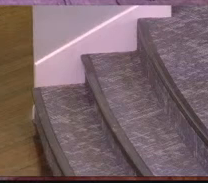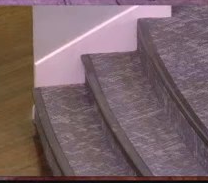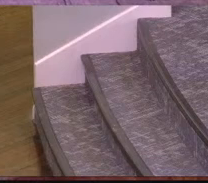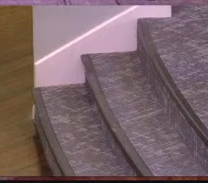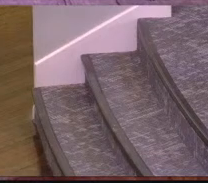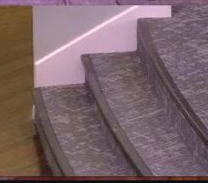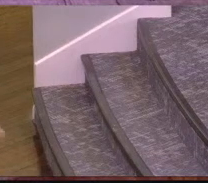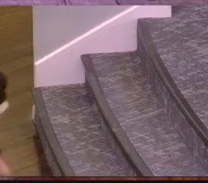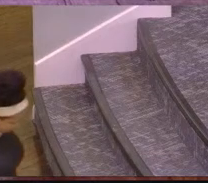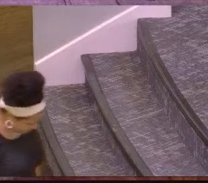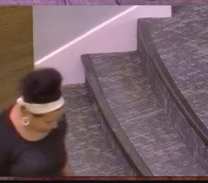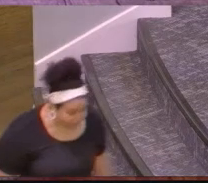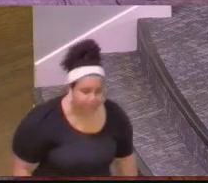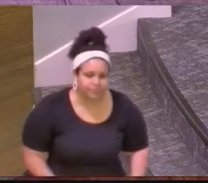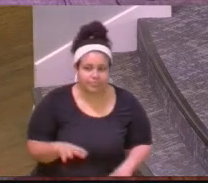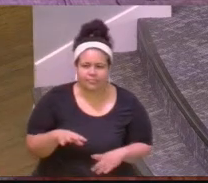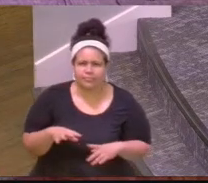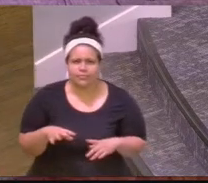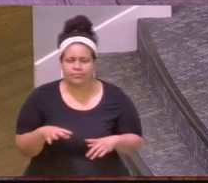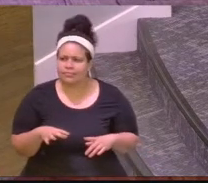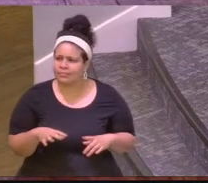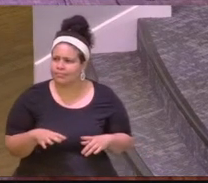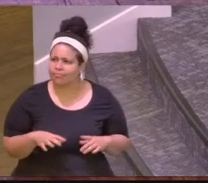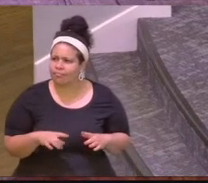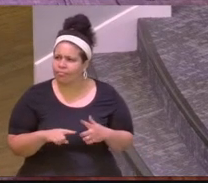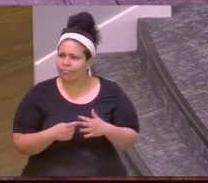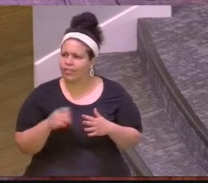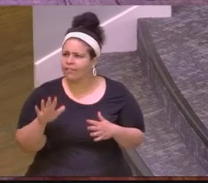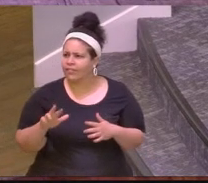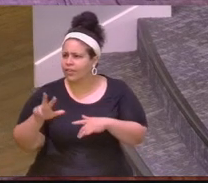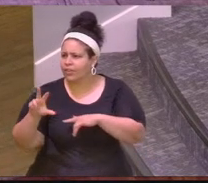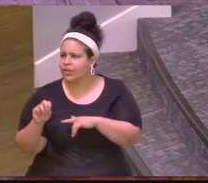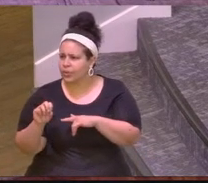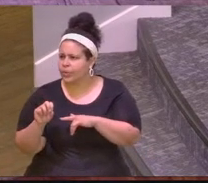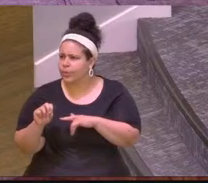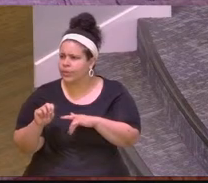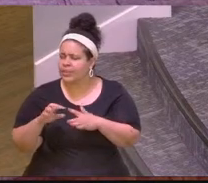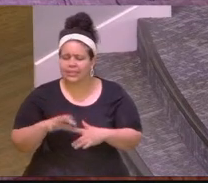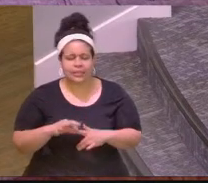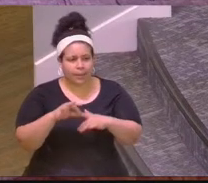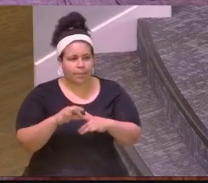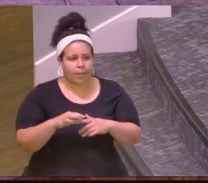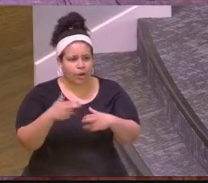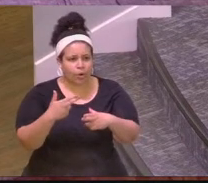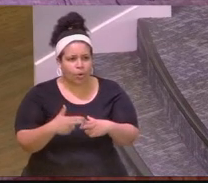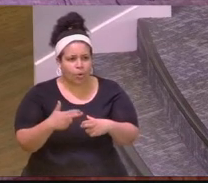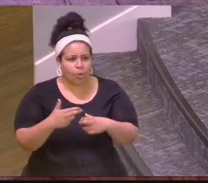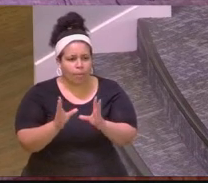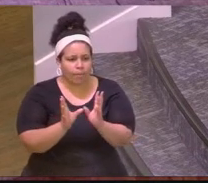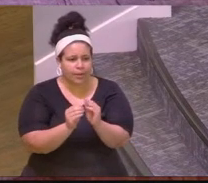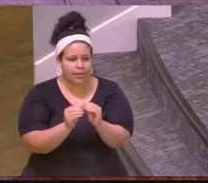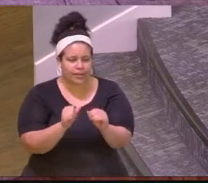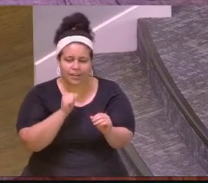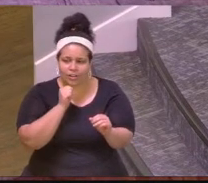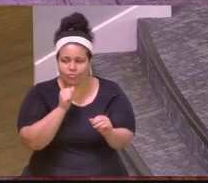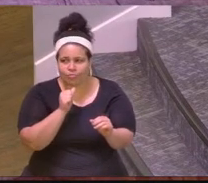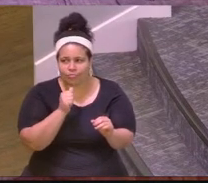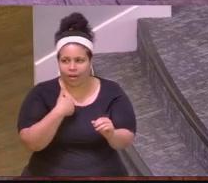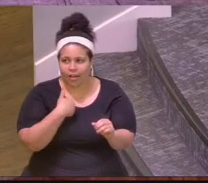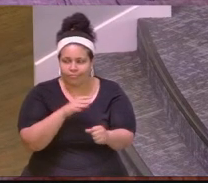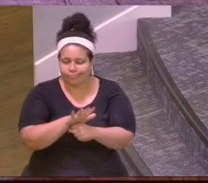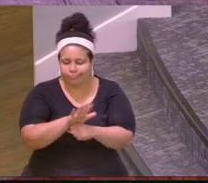This is a special call meeting for today, starting at 5:30. We do not have a quorum, so we'll go ahead and get started with